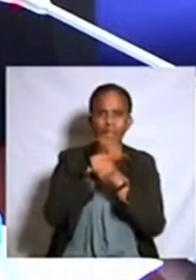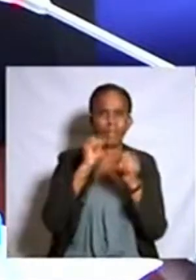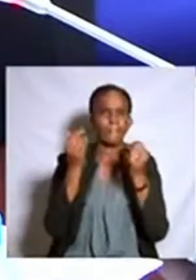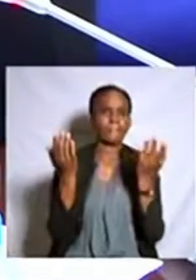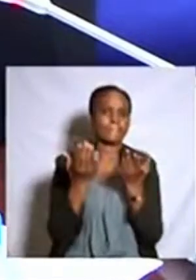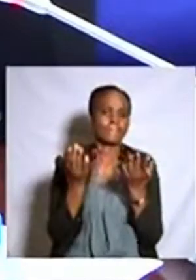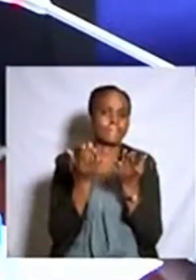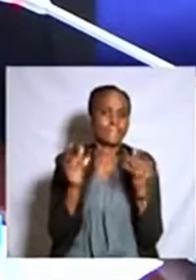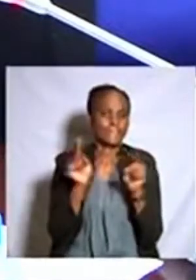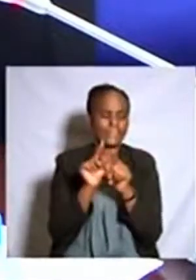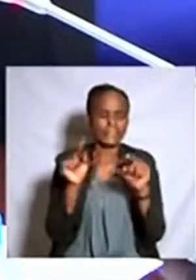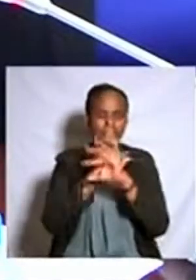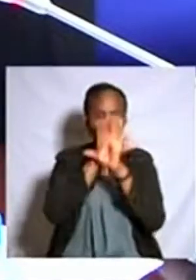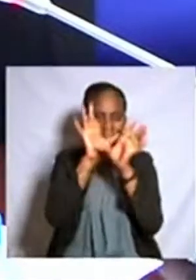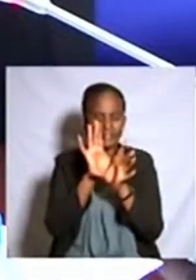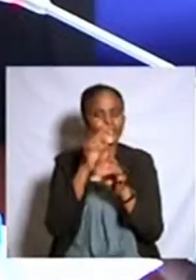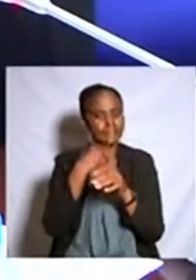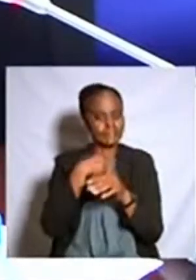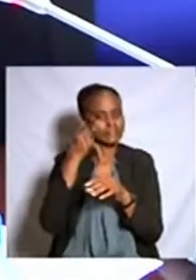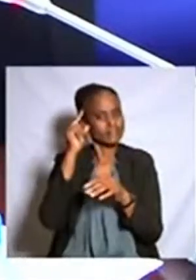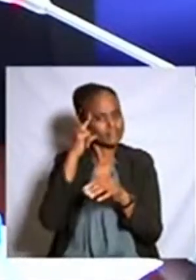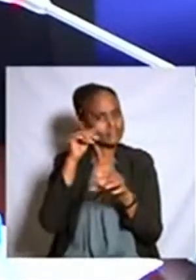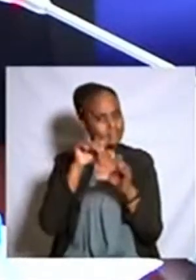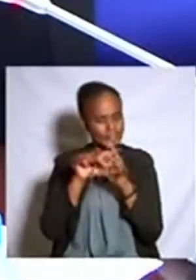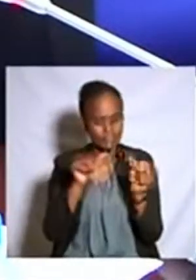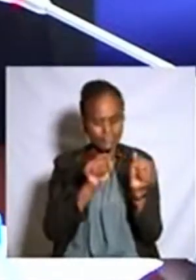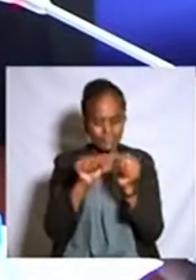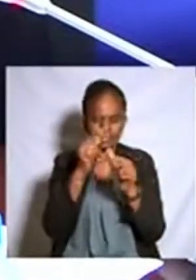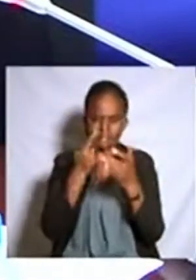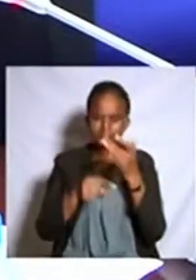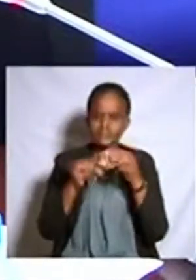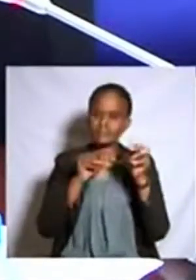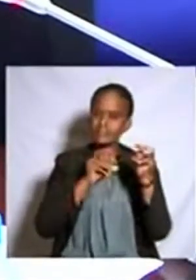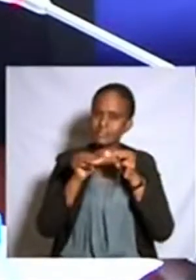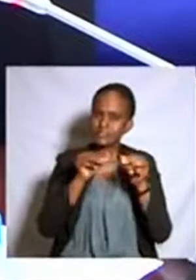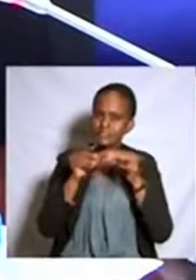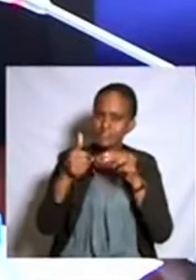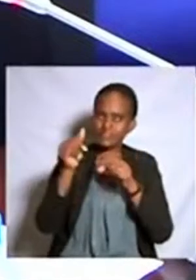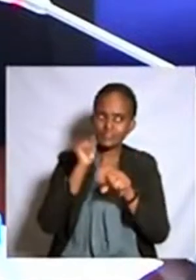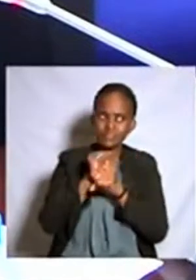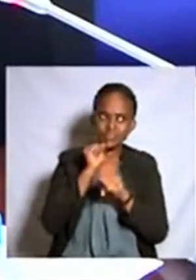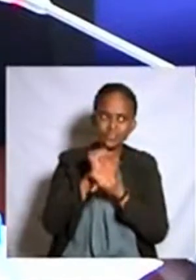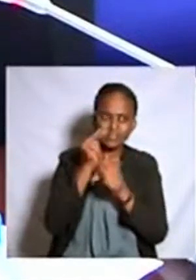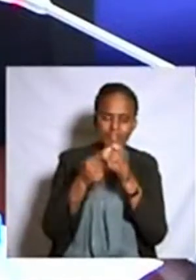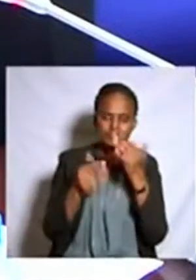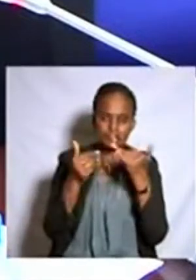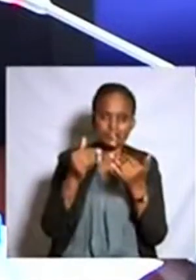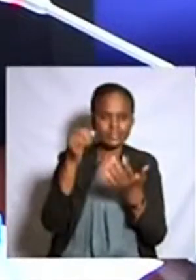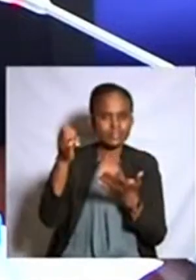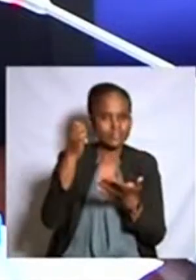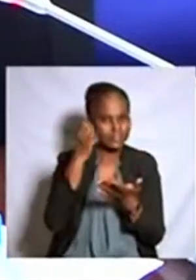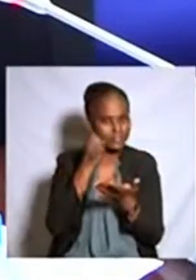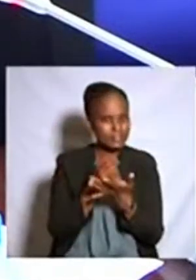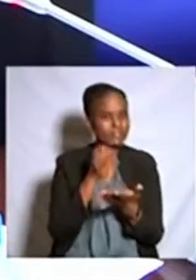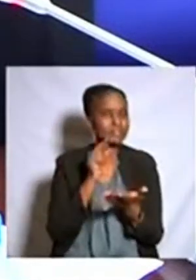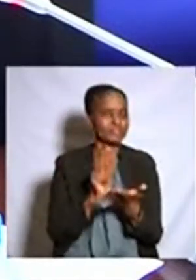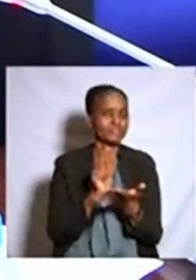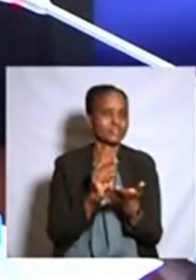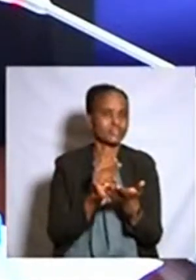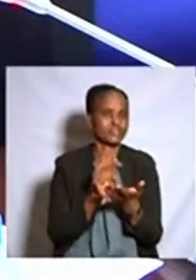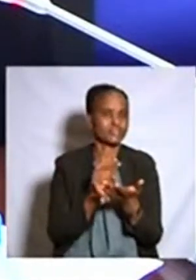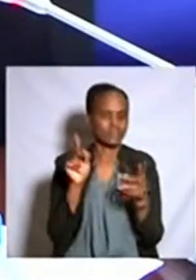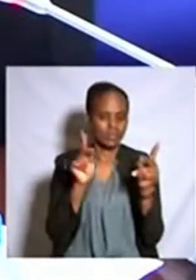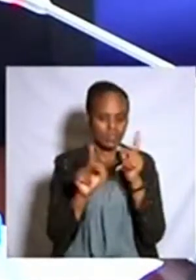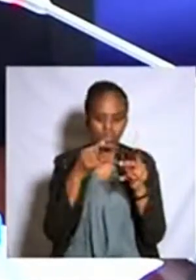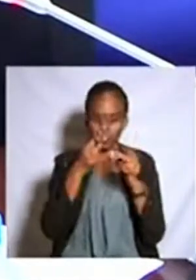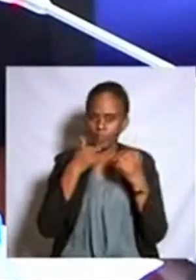to correct, I think, the system. But what management did is to engage, I think, the